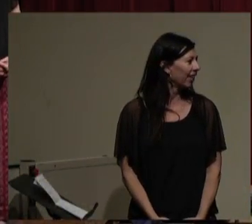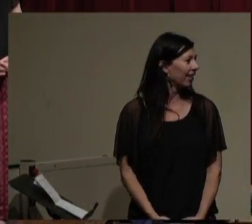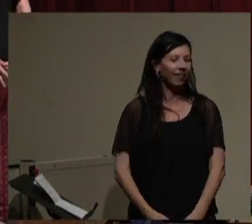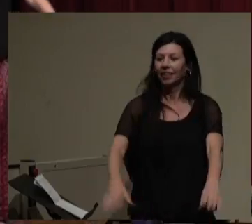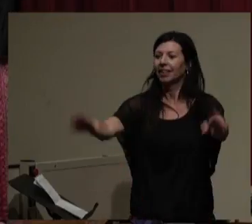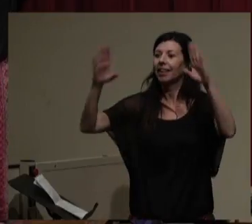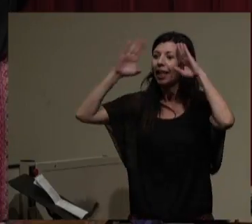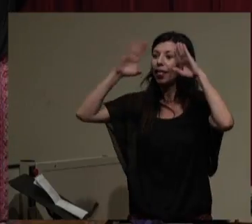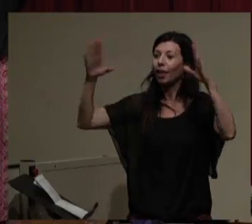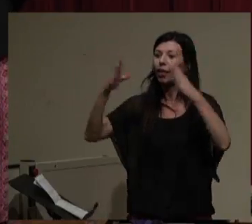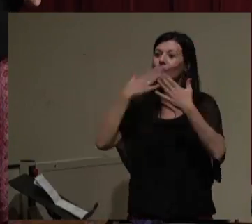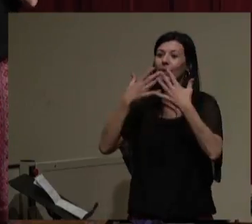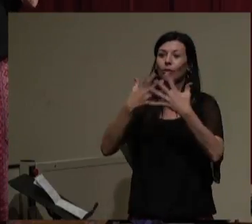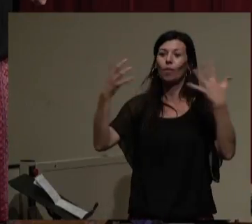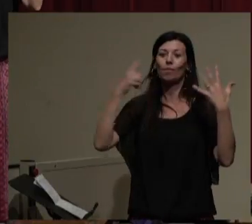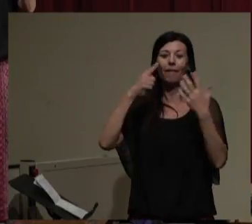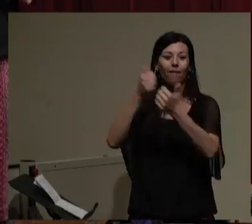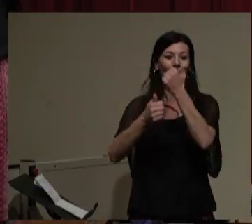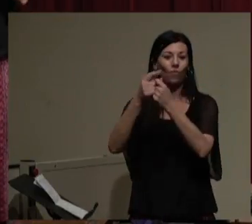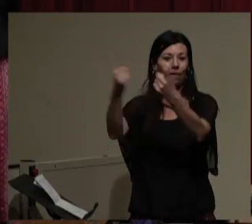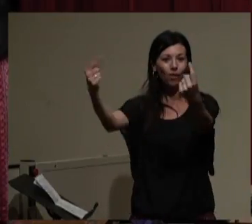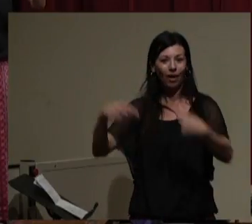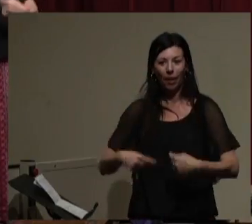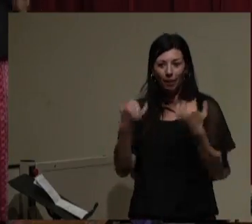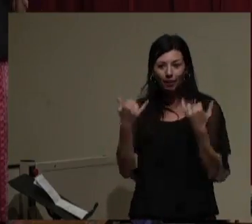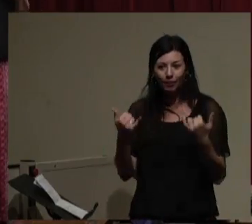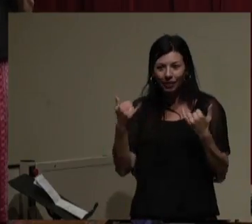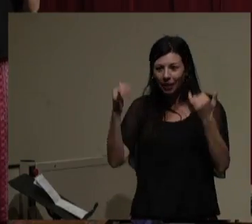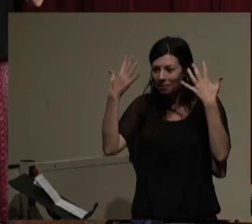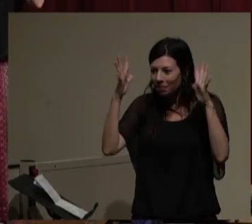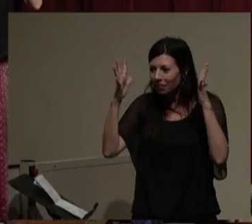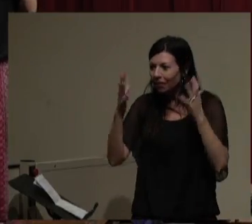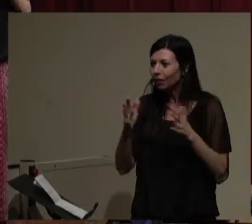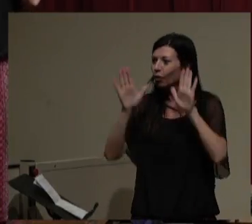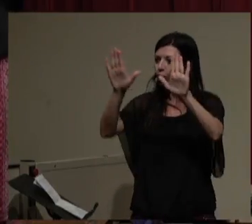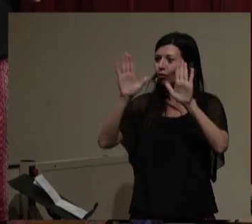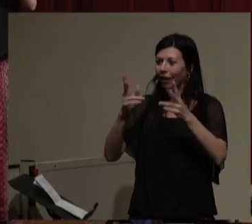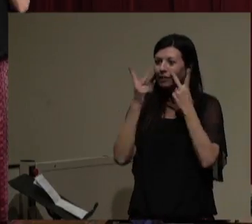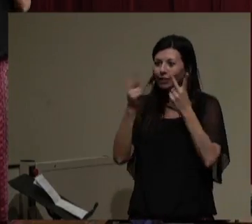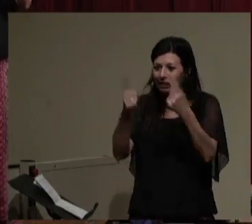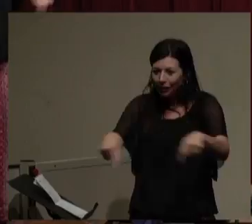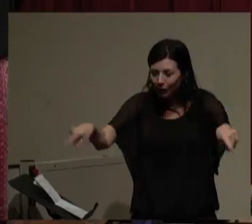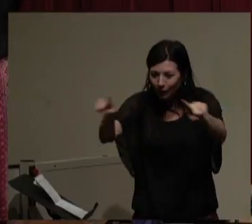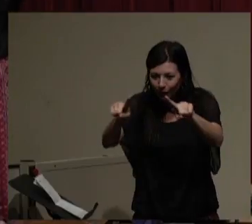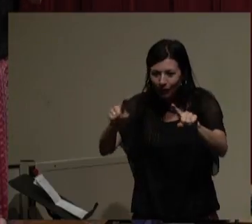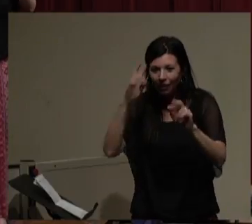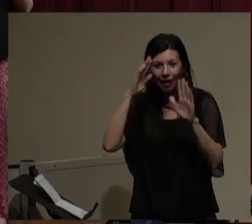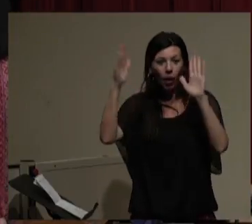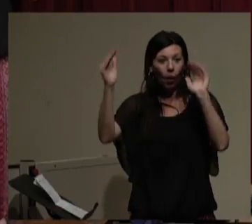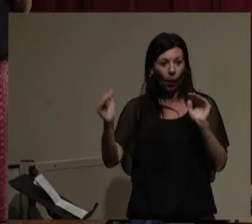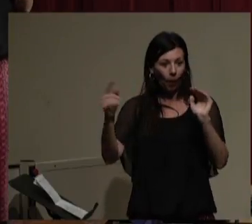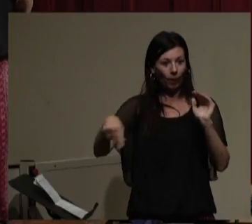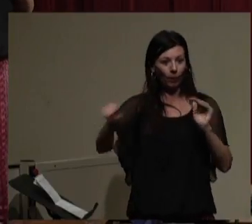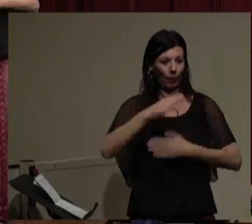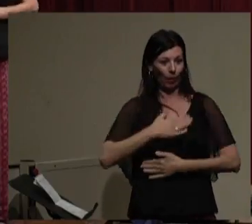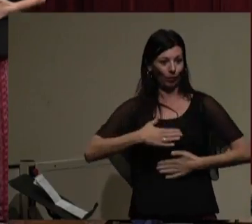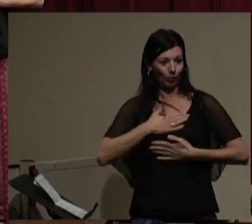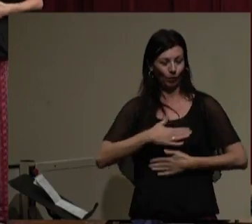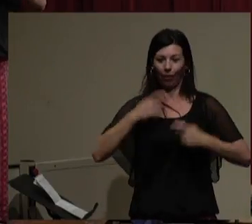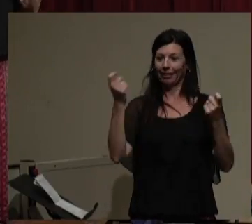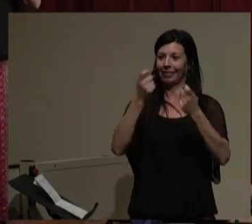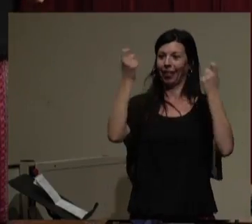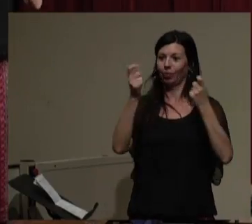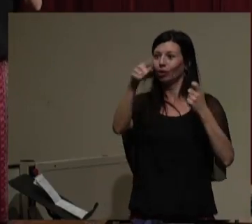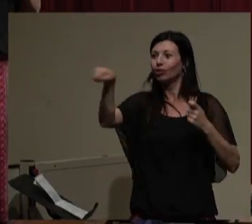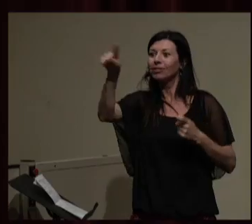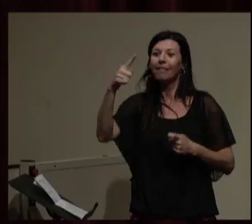Hello, thank you so much everybody for coming today. It is so great to see you, and I hope you enjoyed the celebration for